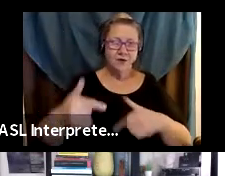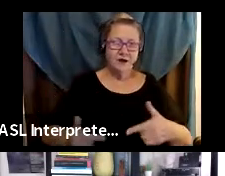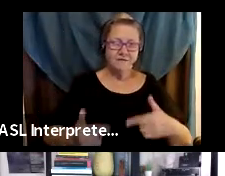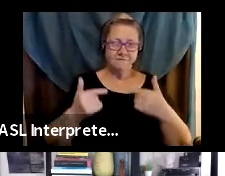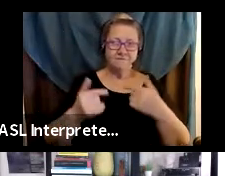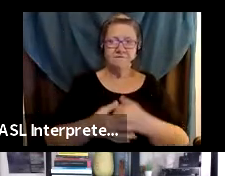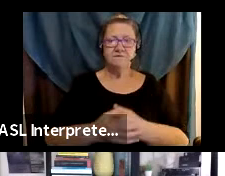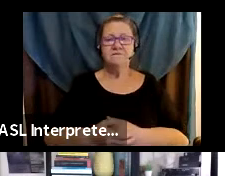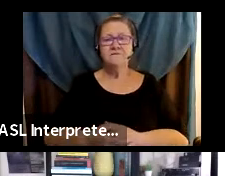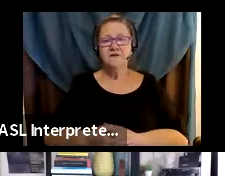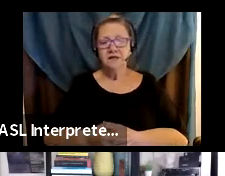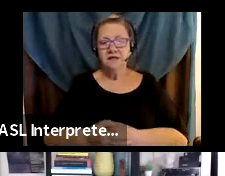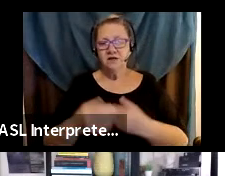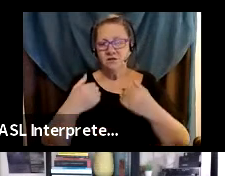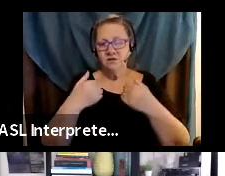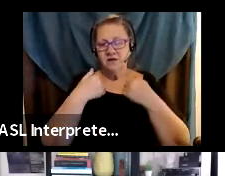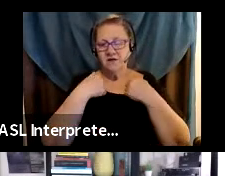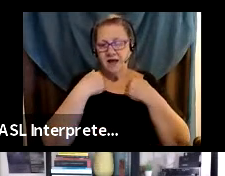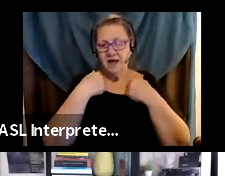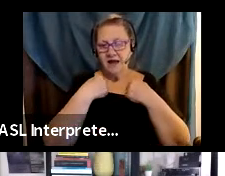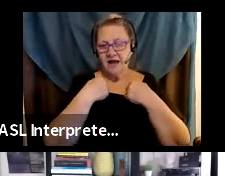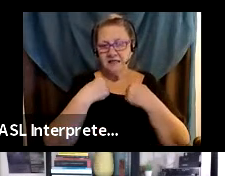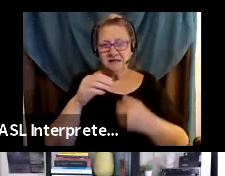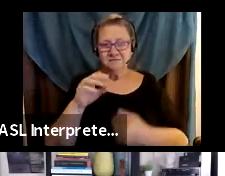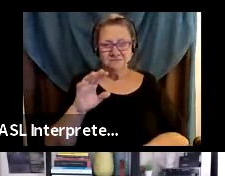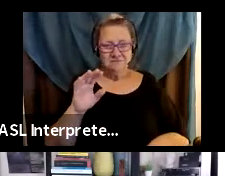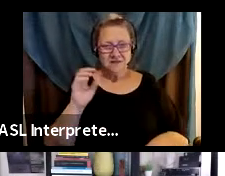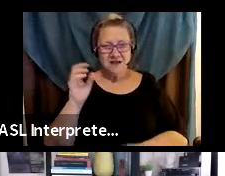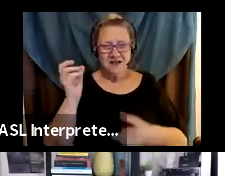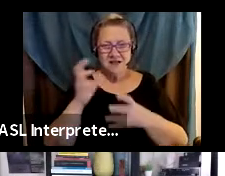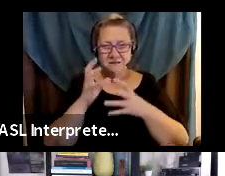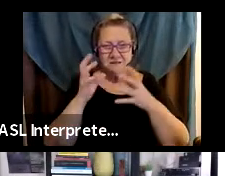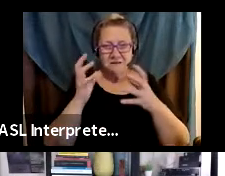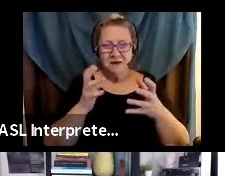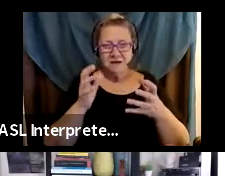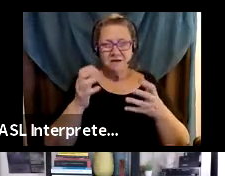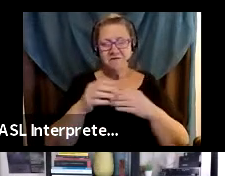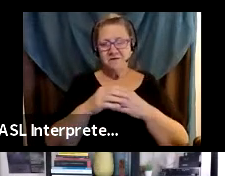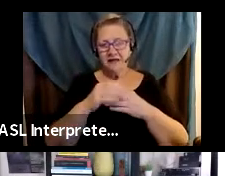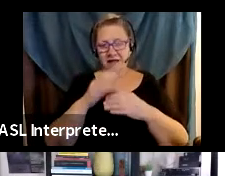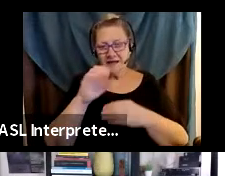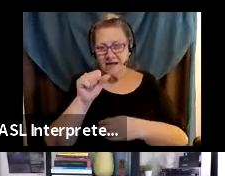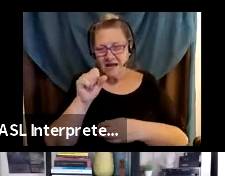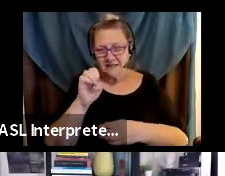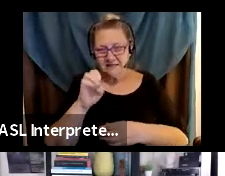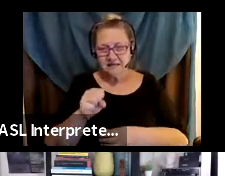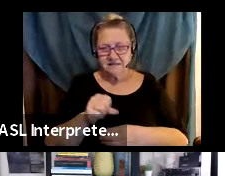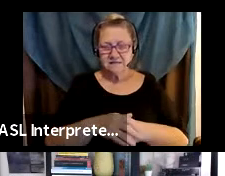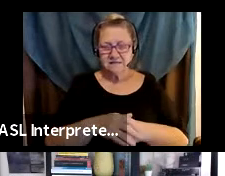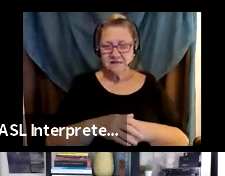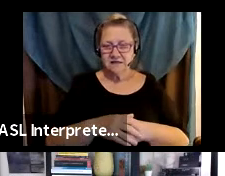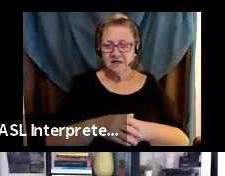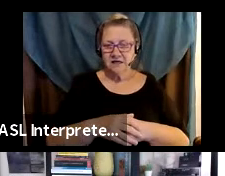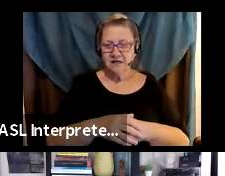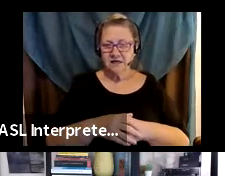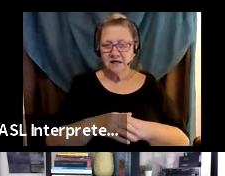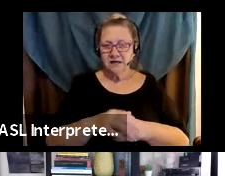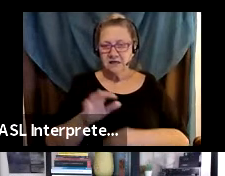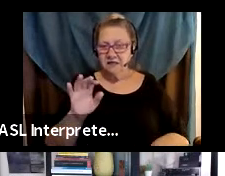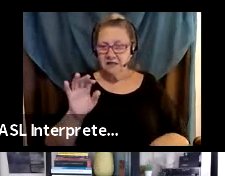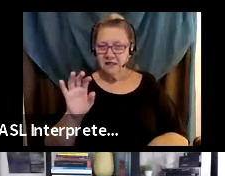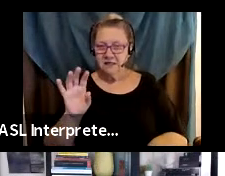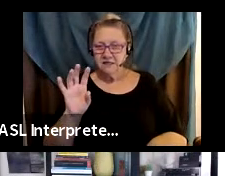million cases and 60,000 deaths, right? And for this one vaccine, we've had almost 7 million